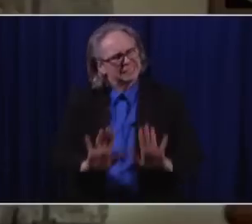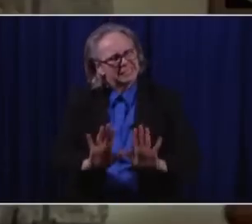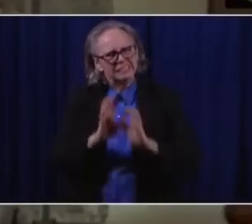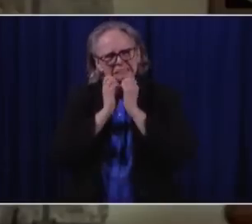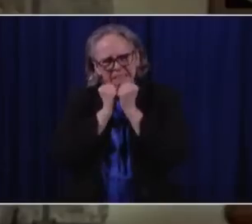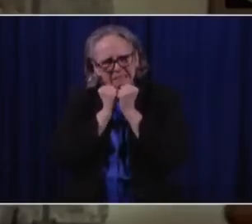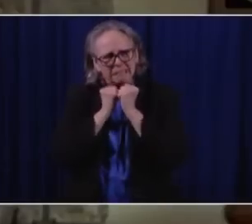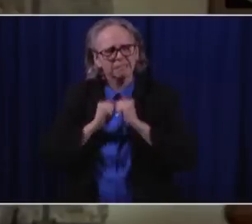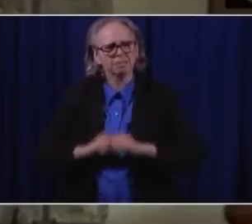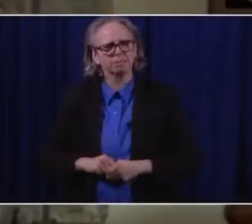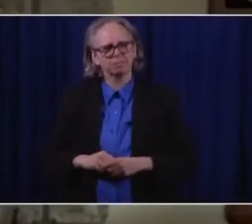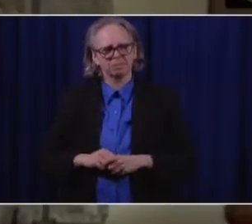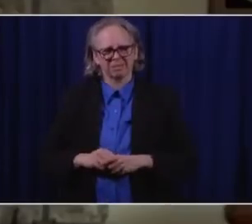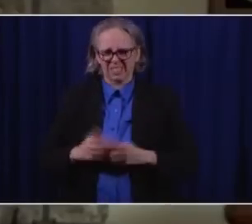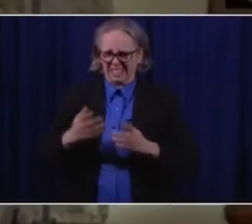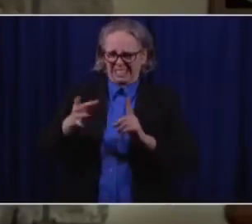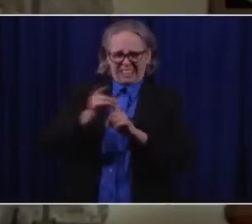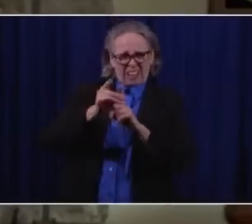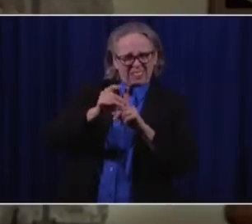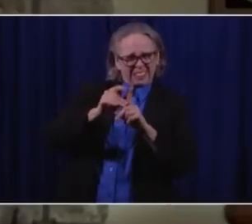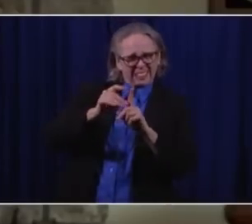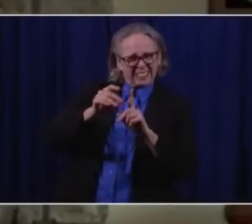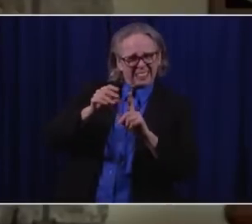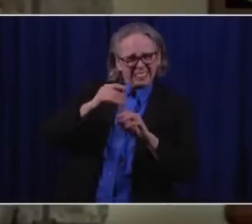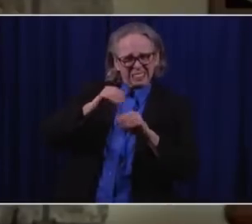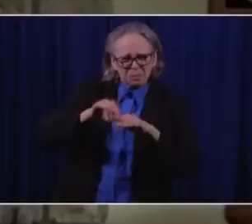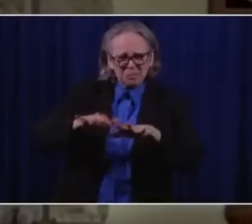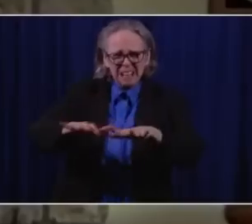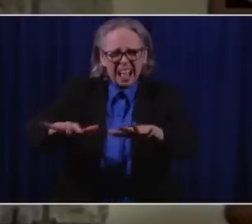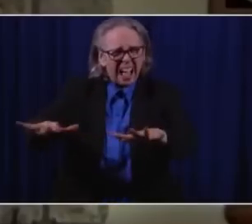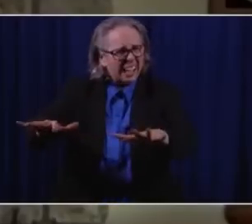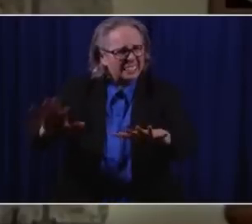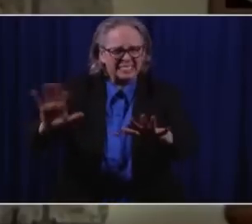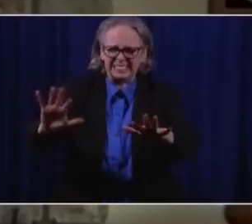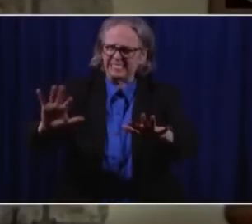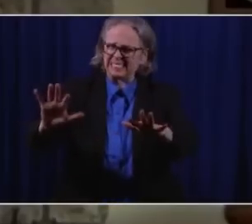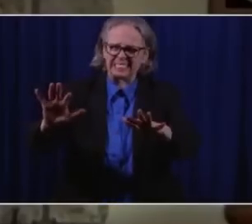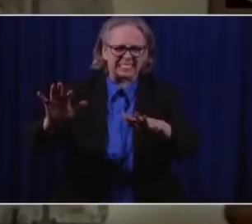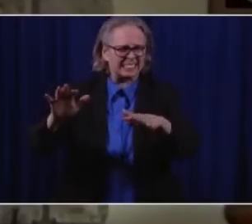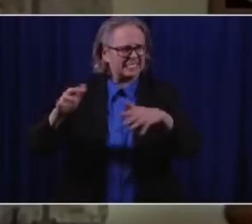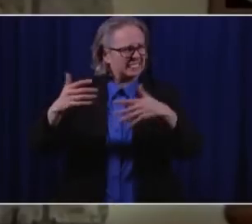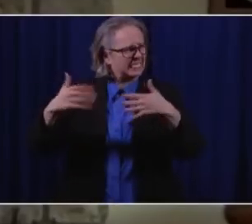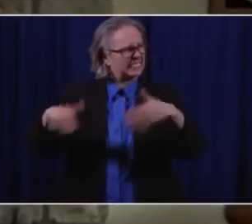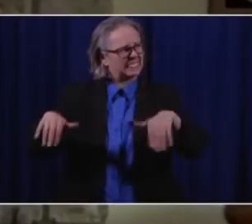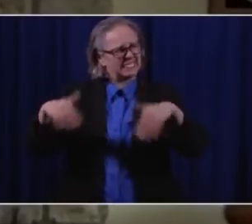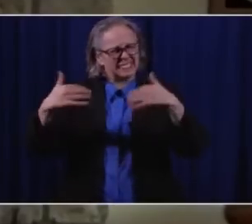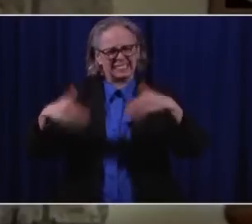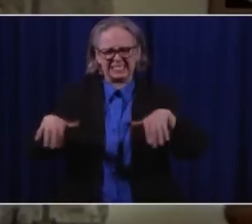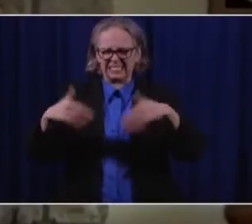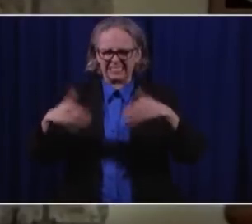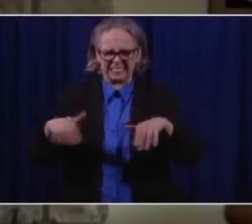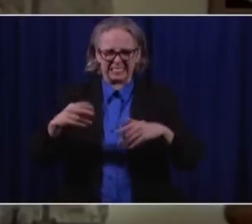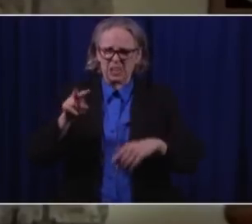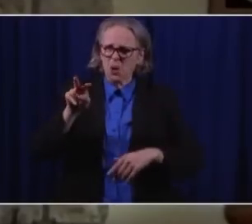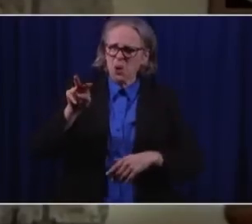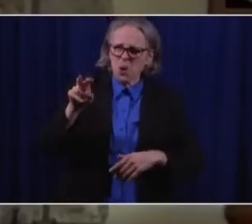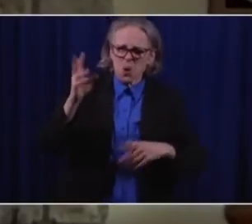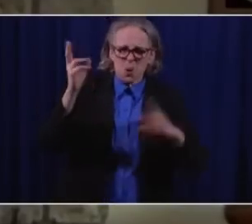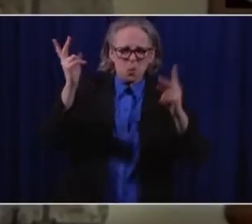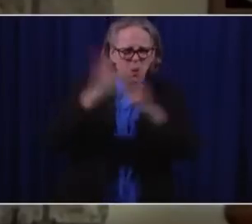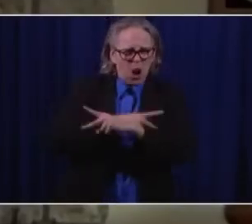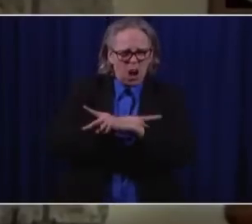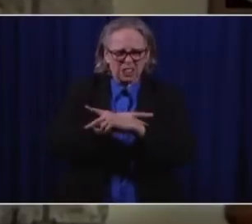coming. And we know this from what every health department is telling me. The spread is coming from what people do in their personal